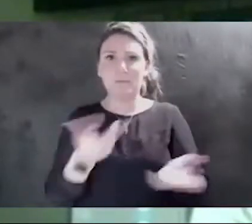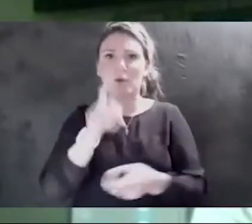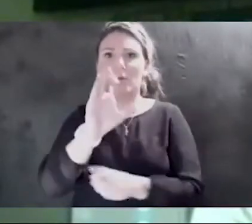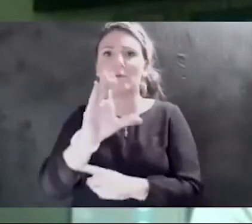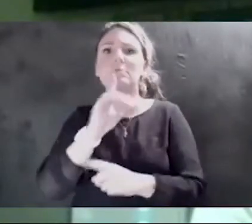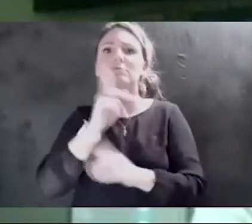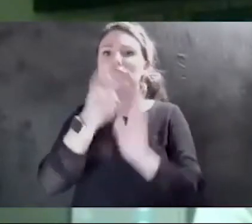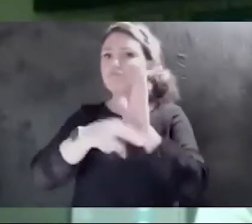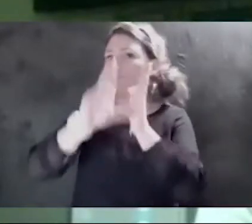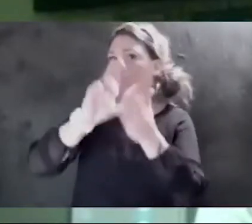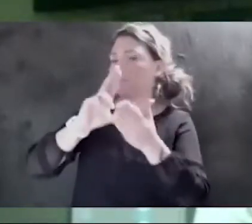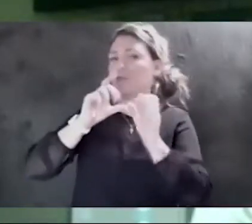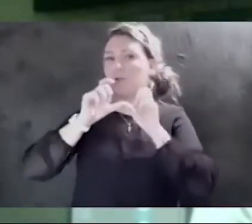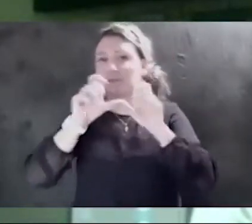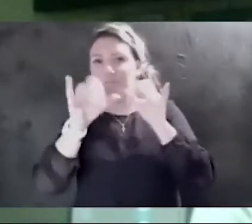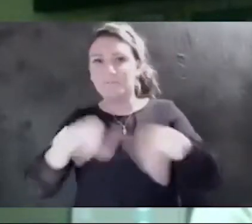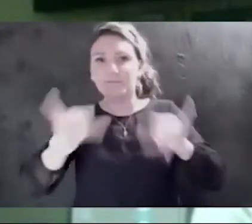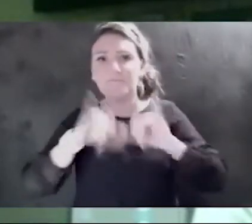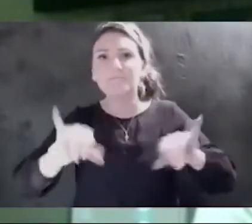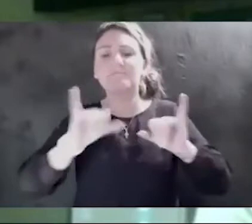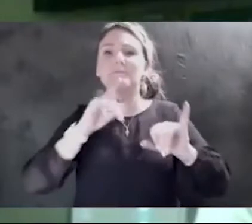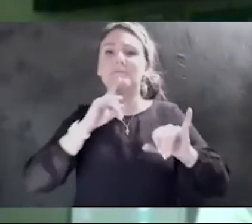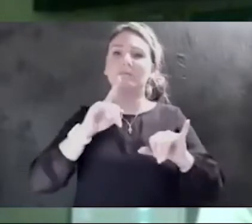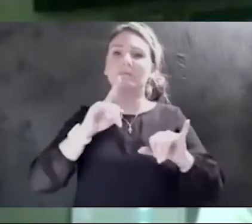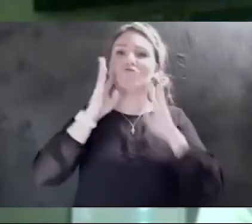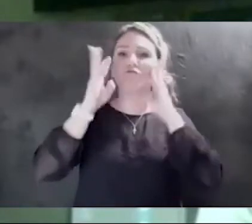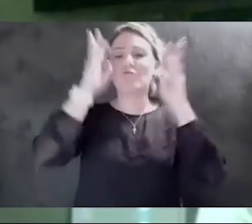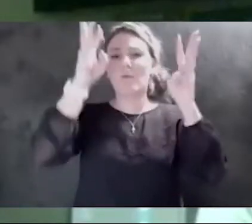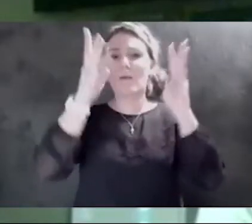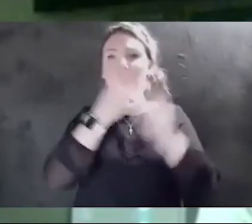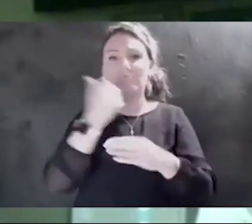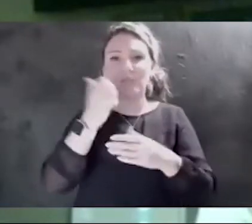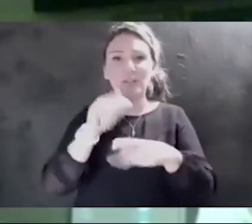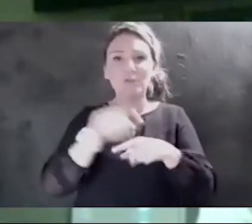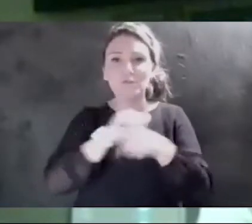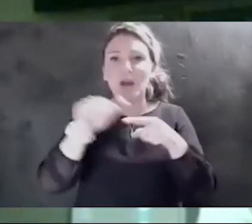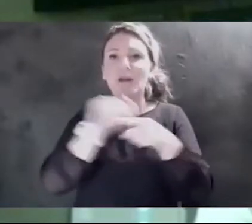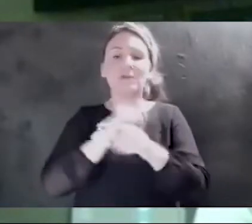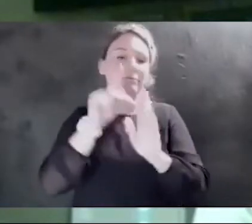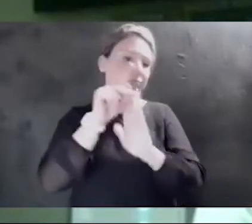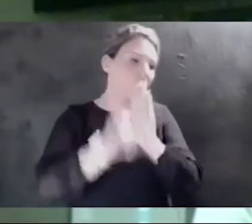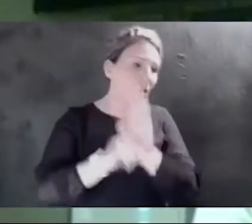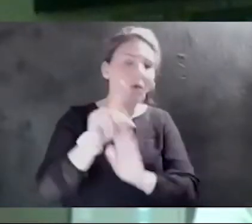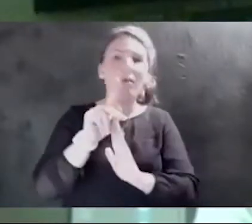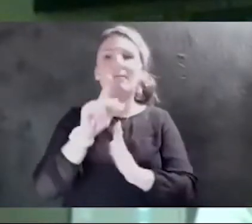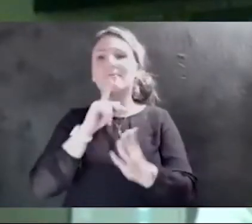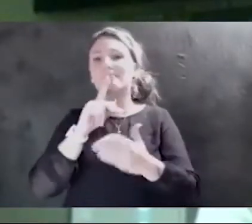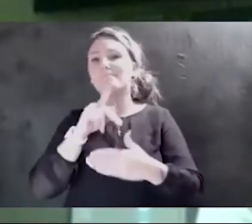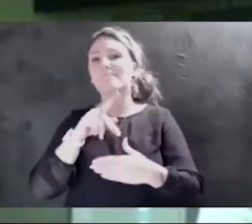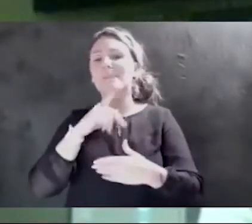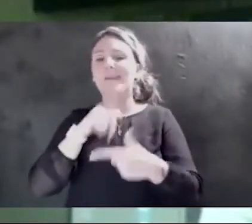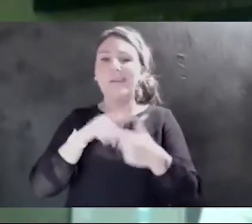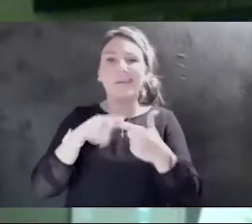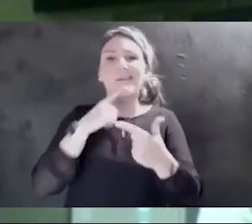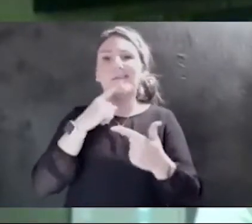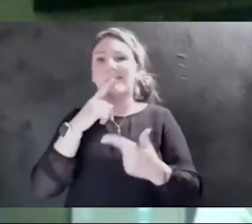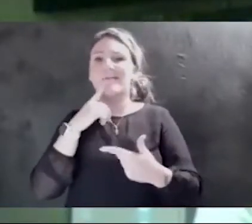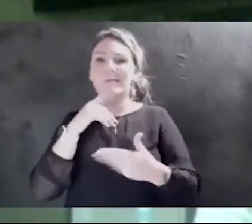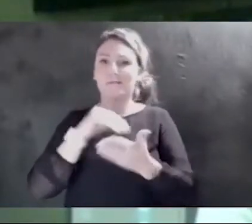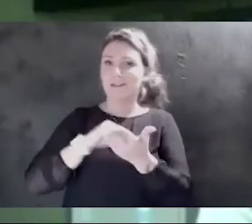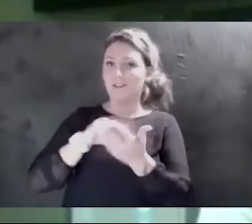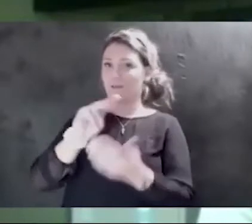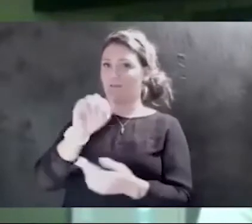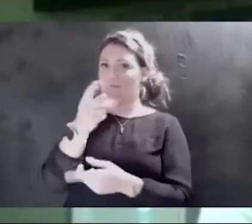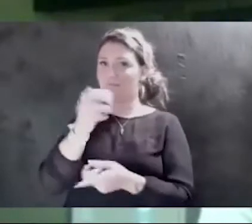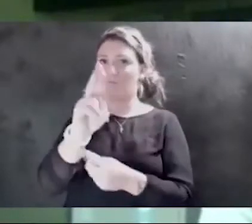reviewing continuously, creating best practices and protocols and policies. Then Dr. Moser and our clinical team